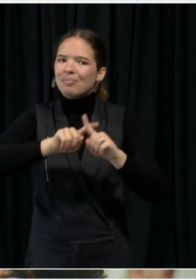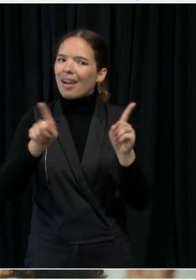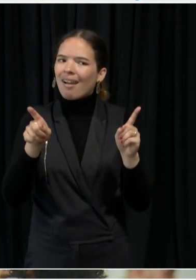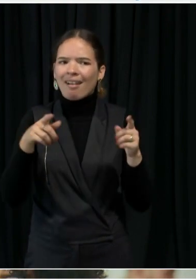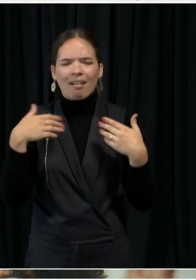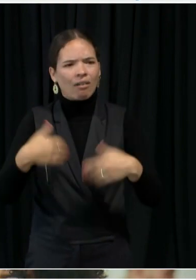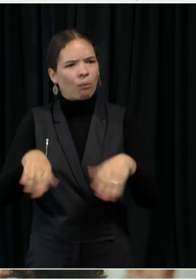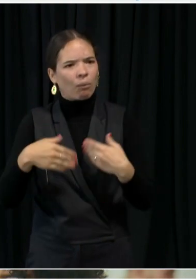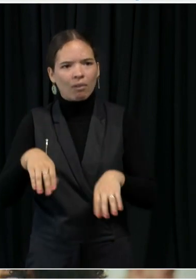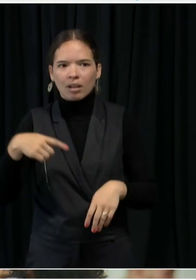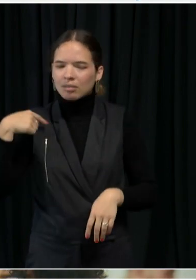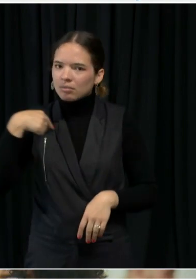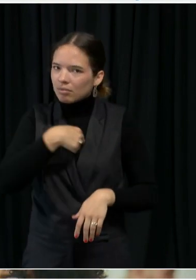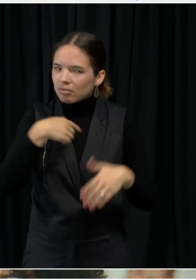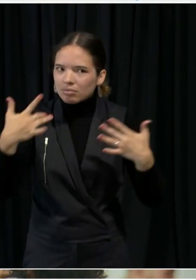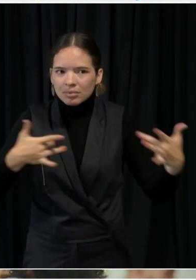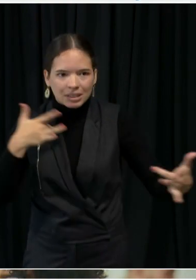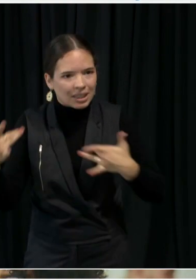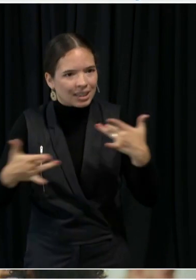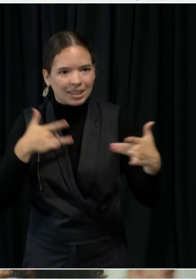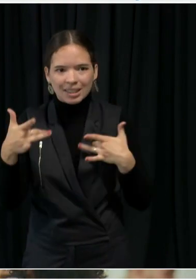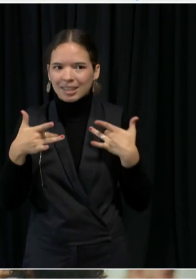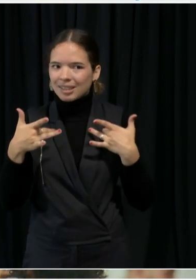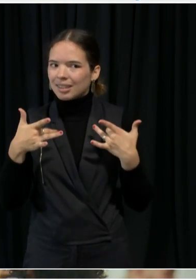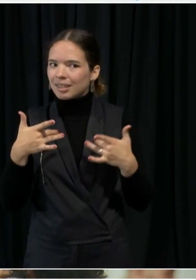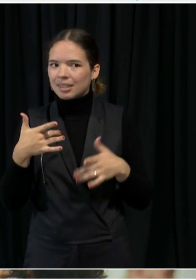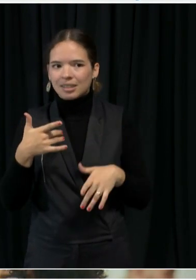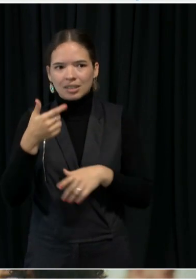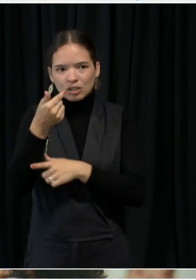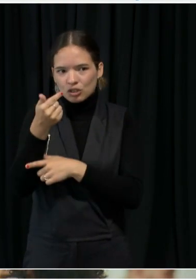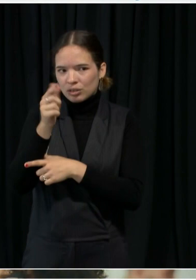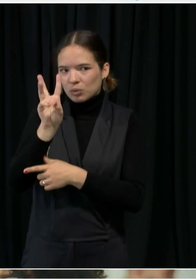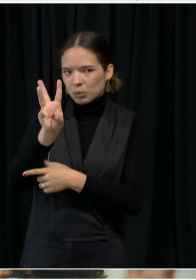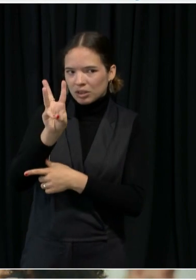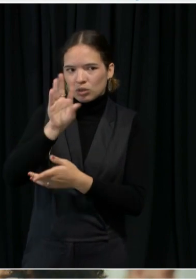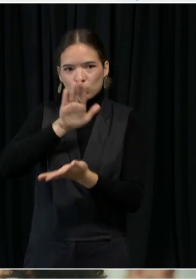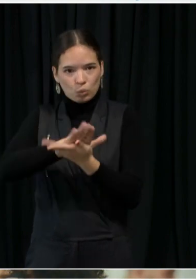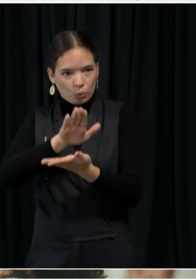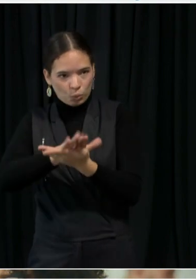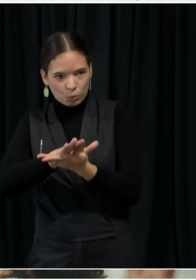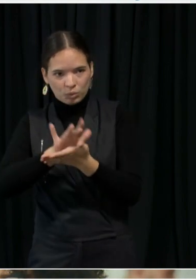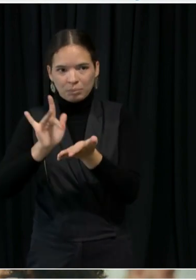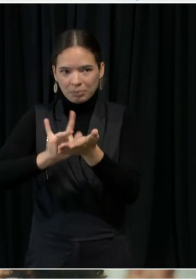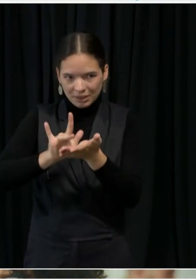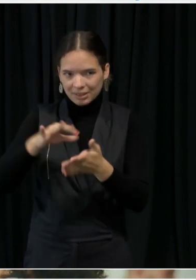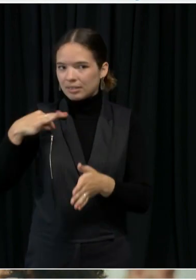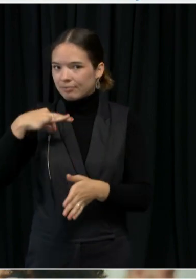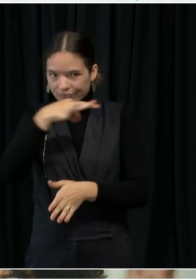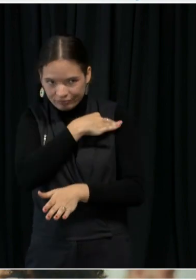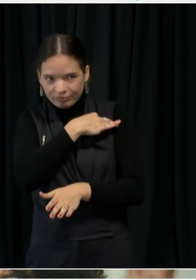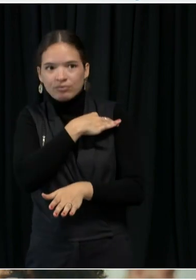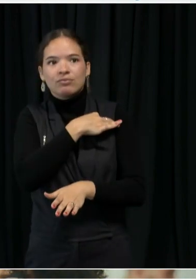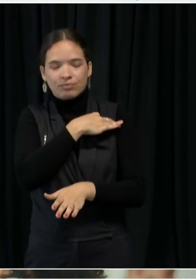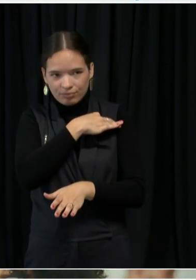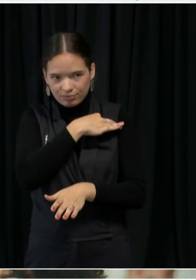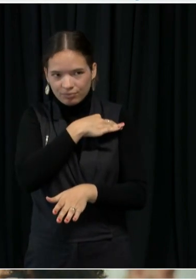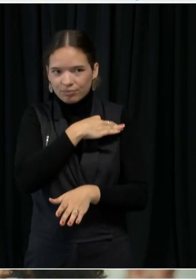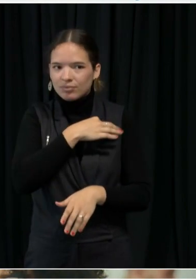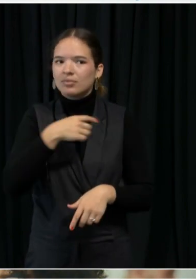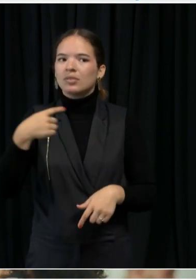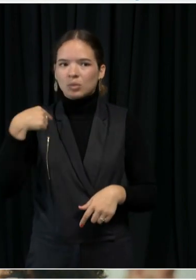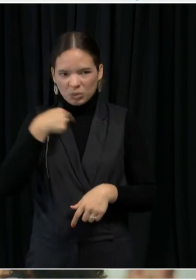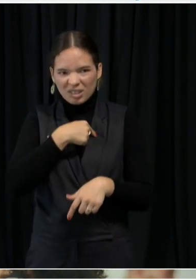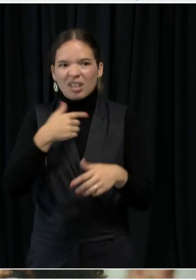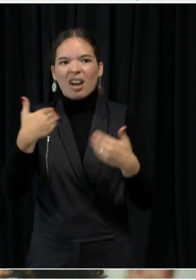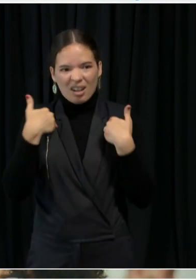we finally are, we, the GW School of Medicine faculty, as and physicians, are going to be part